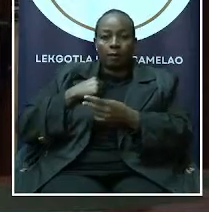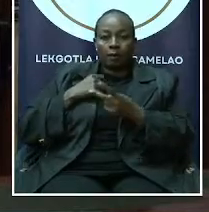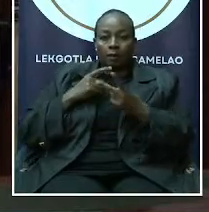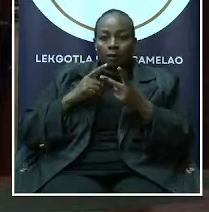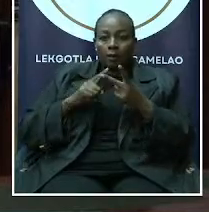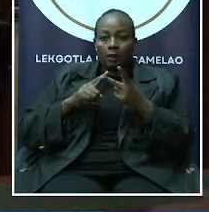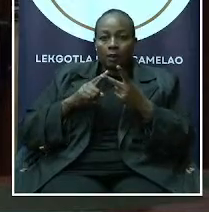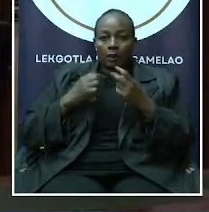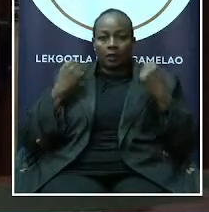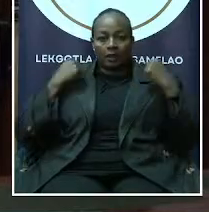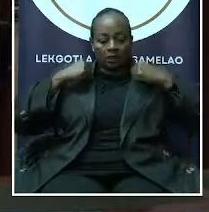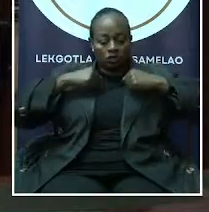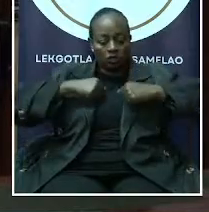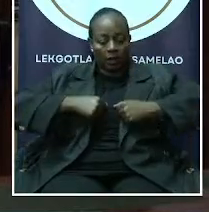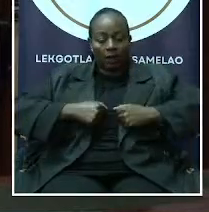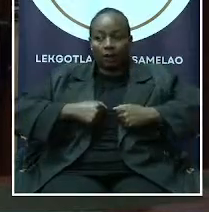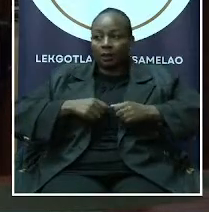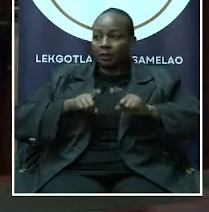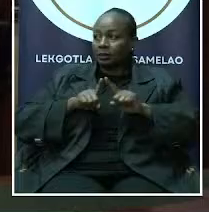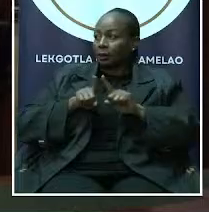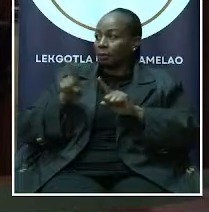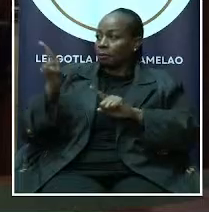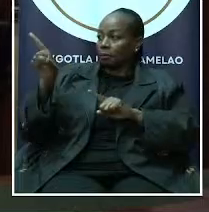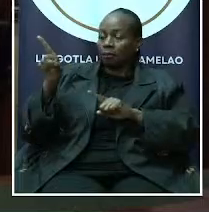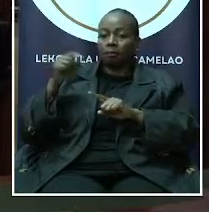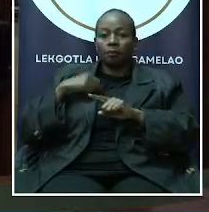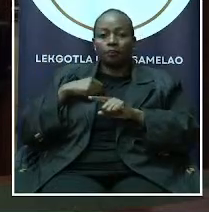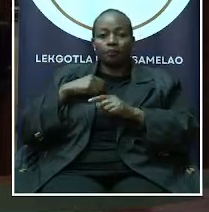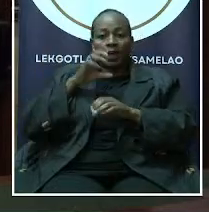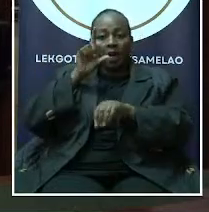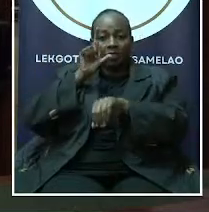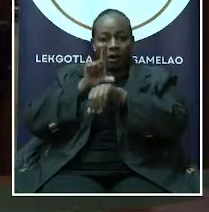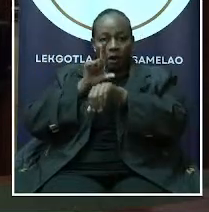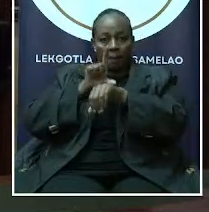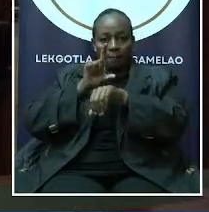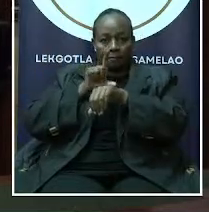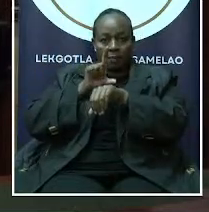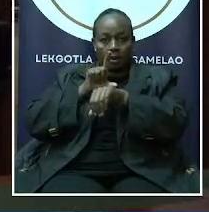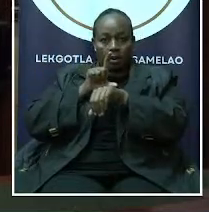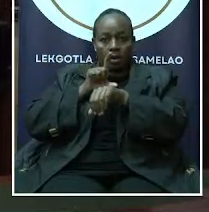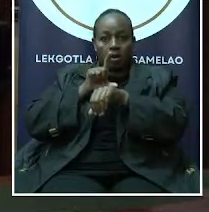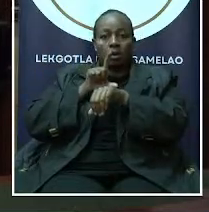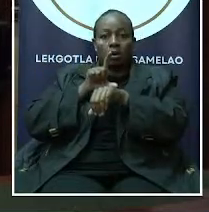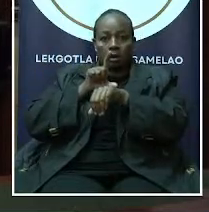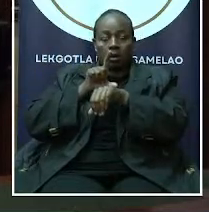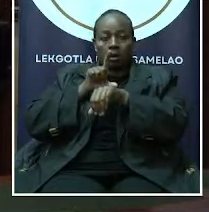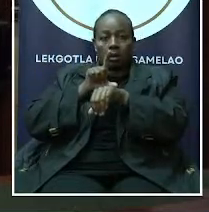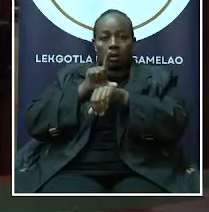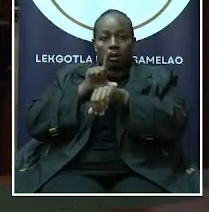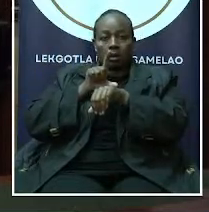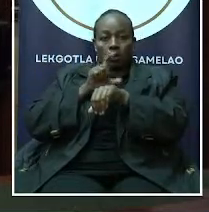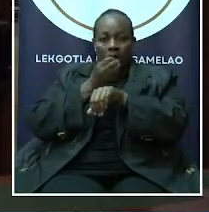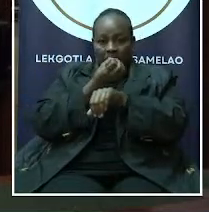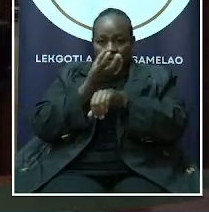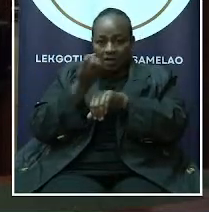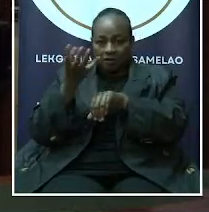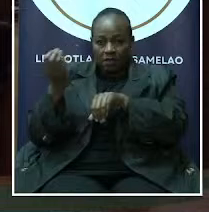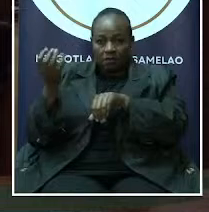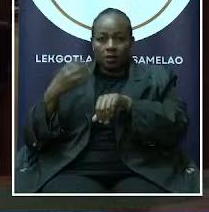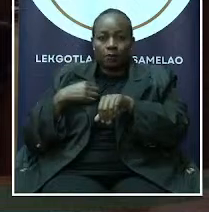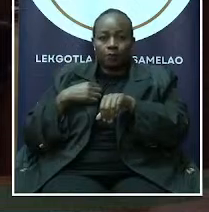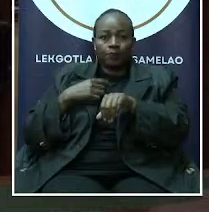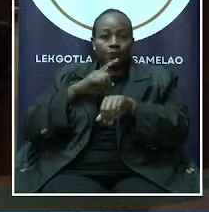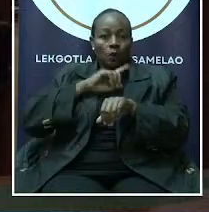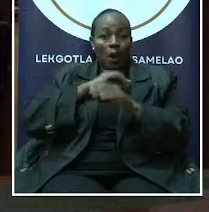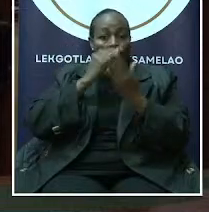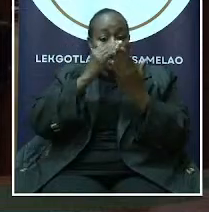the jacket, one like the one that I'm wearing, and a card inside from one of our partners. It will be given strictly based on the